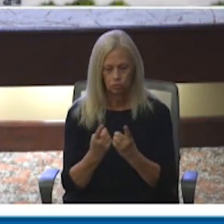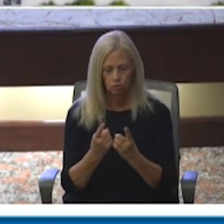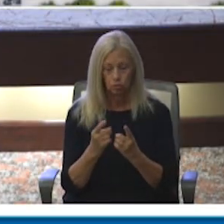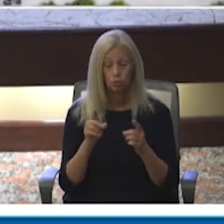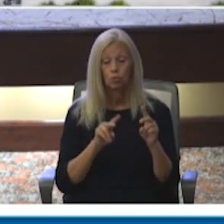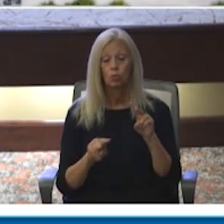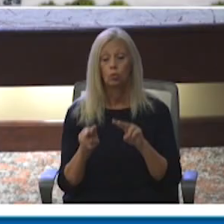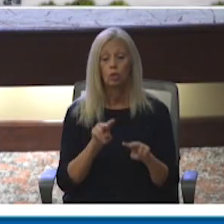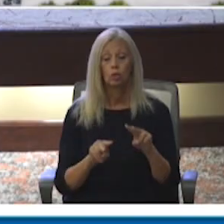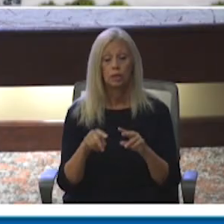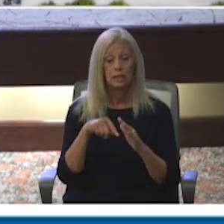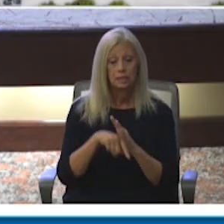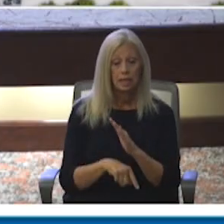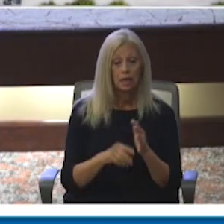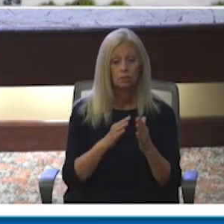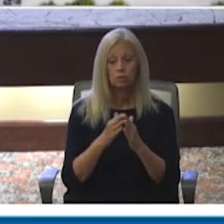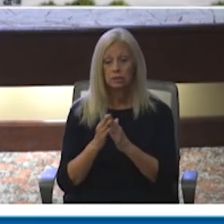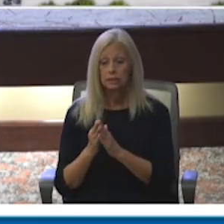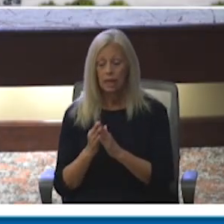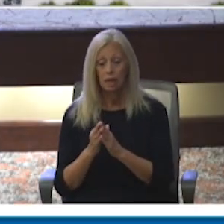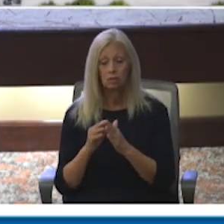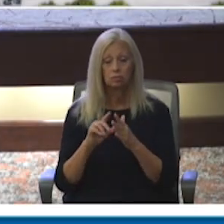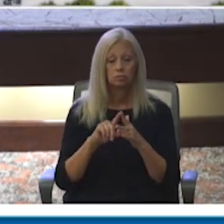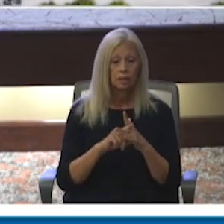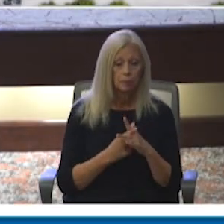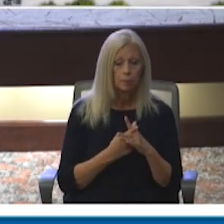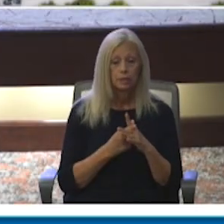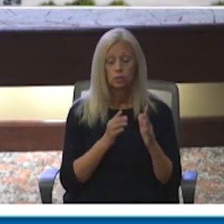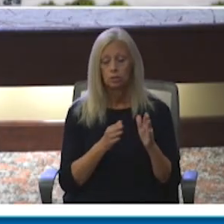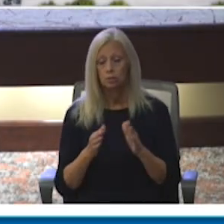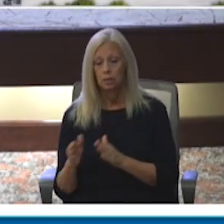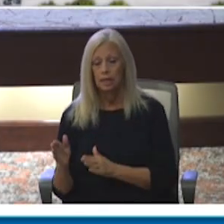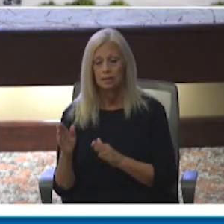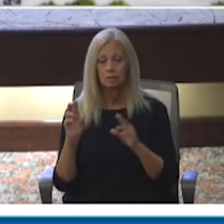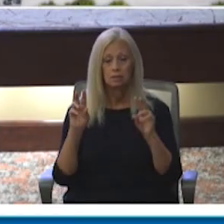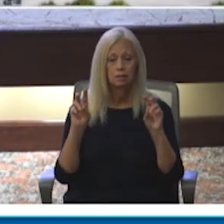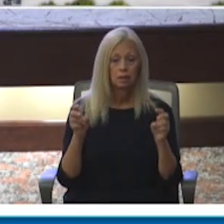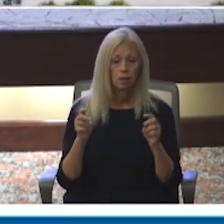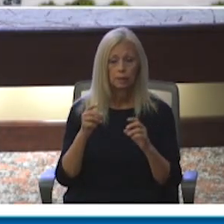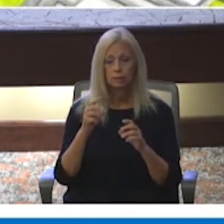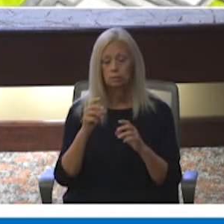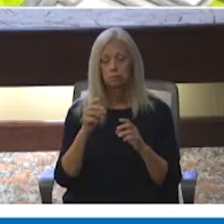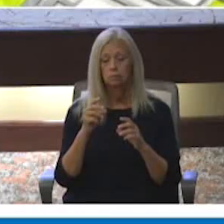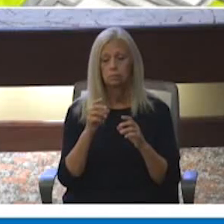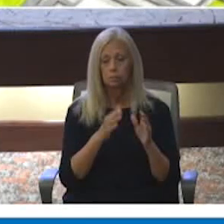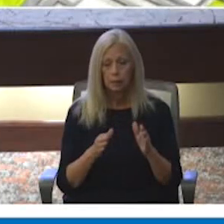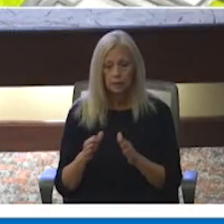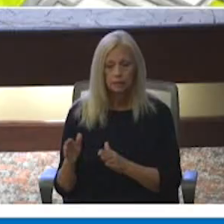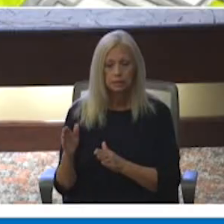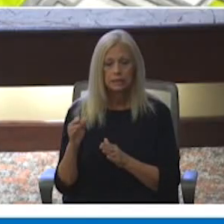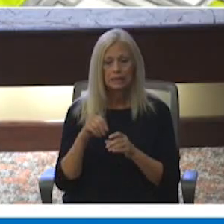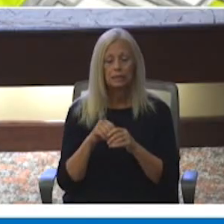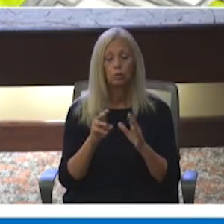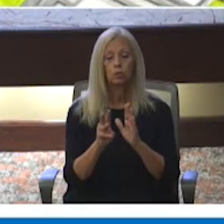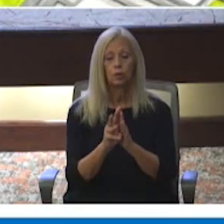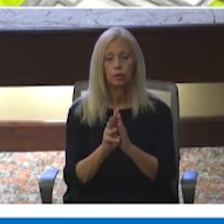at the downtown implementation plan and all the other topic-specific plans that have been done in Waco. We